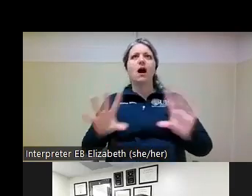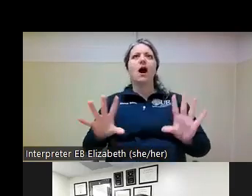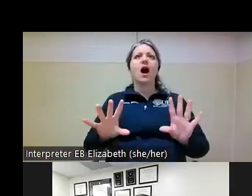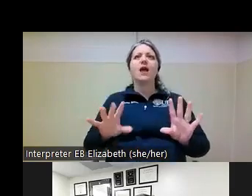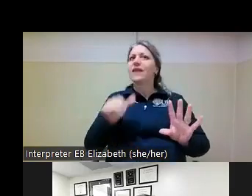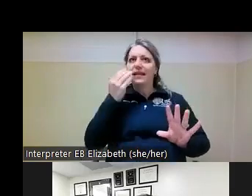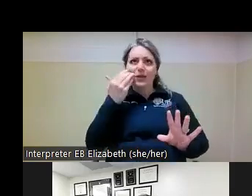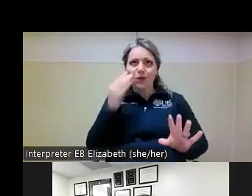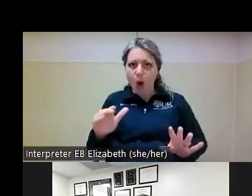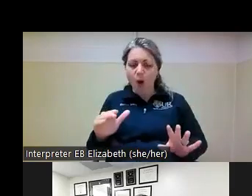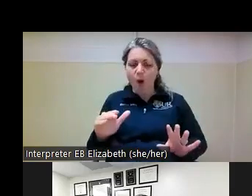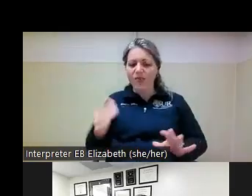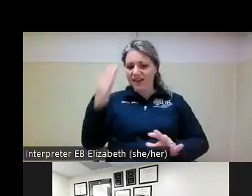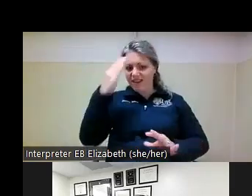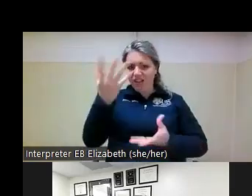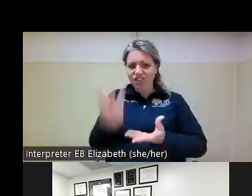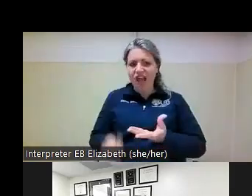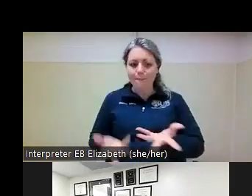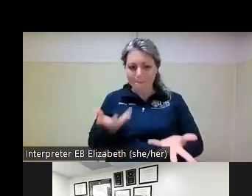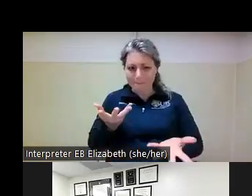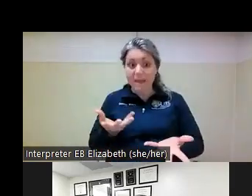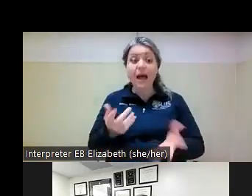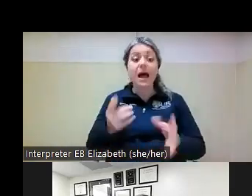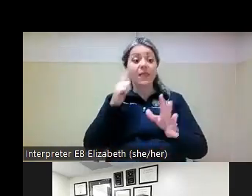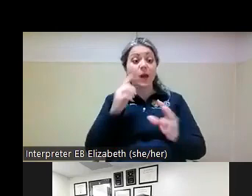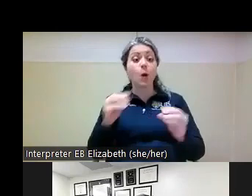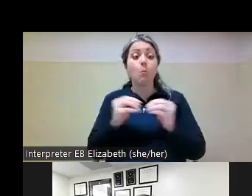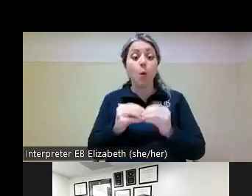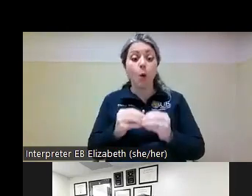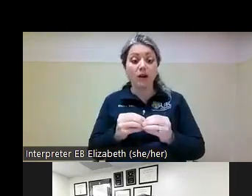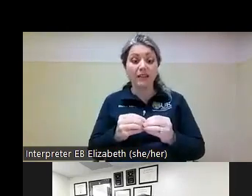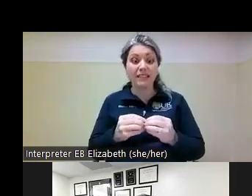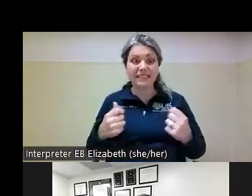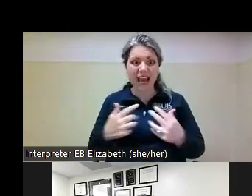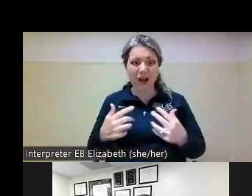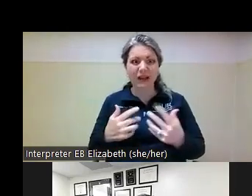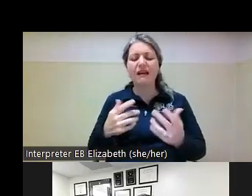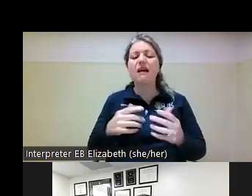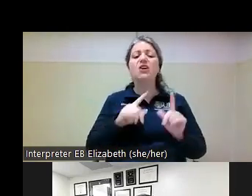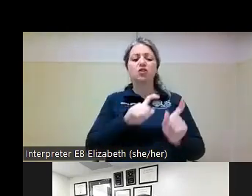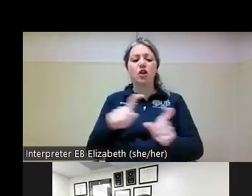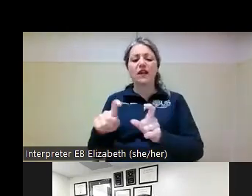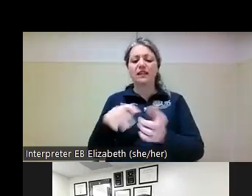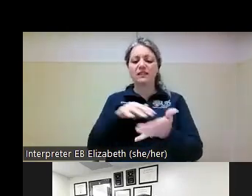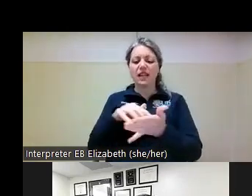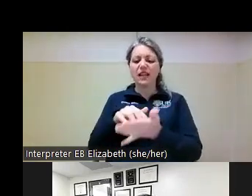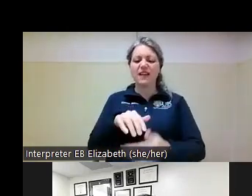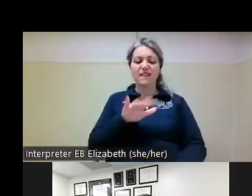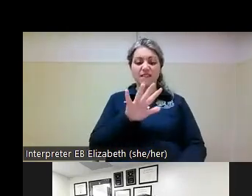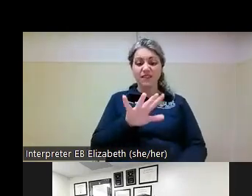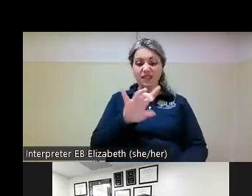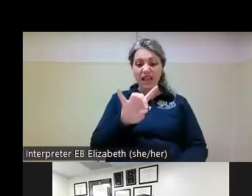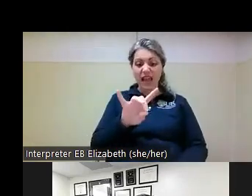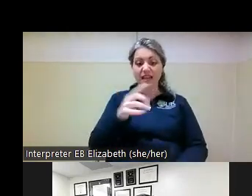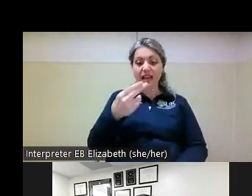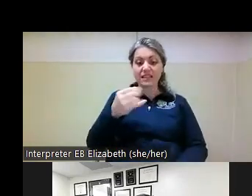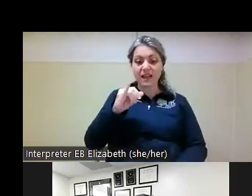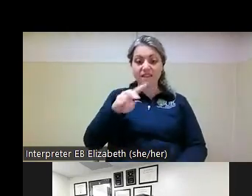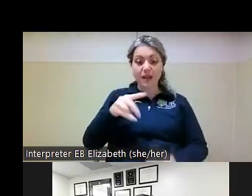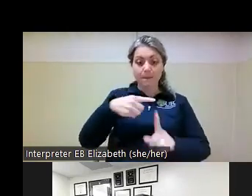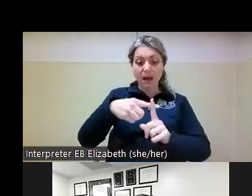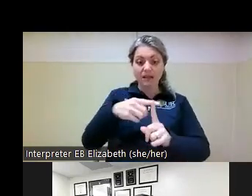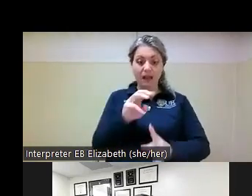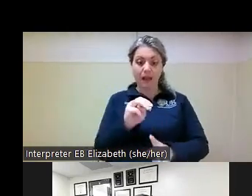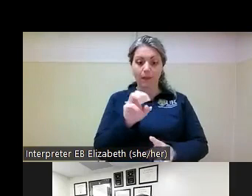issue here. But what I think is actually scarier is that there was a survey study of 58 HIV positive